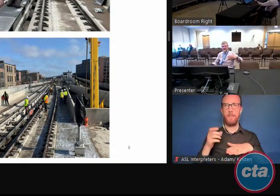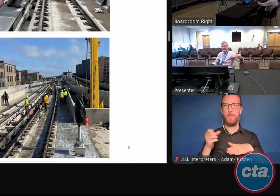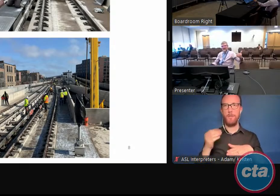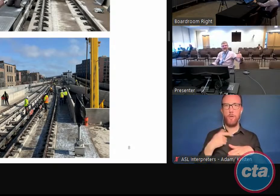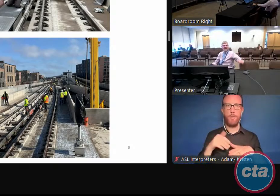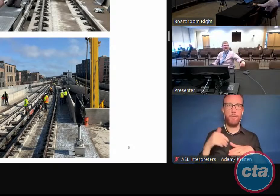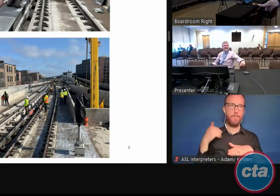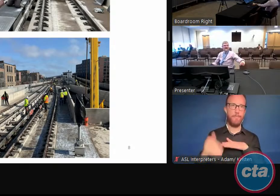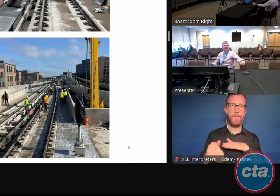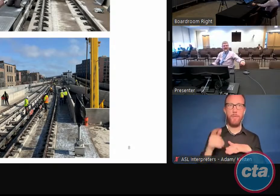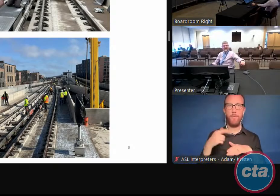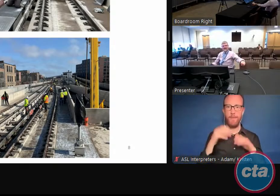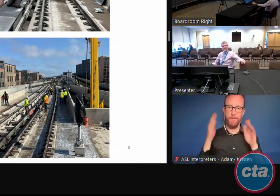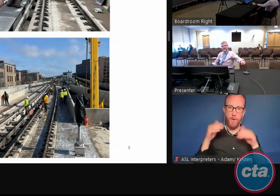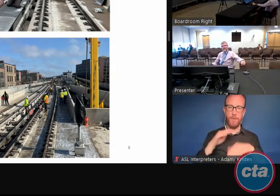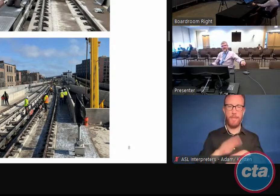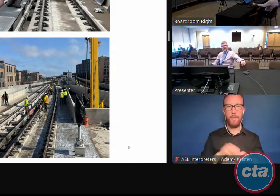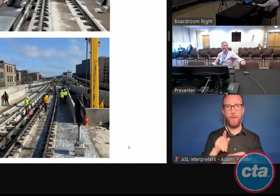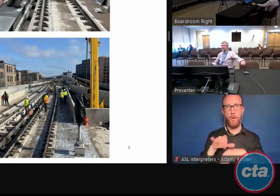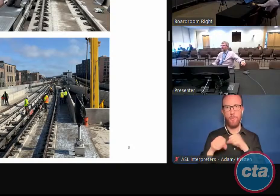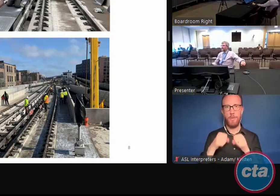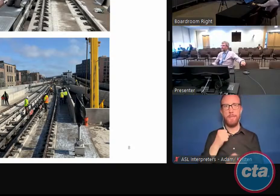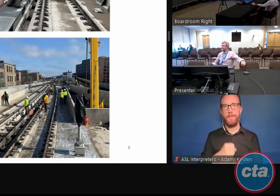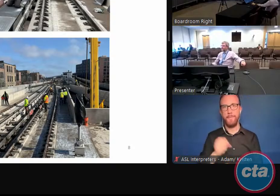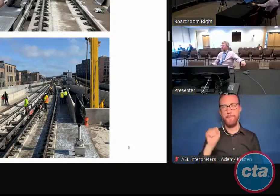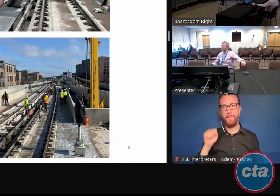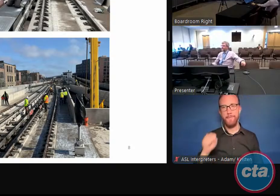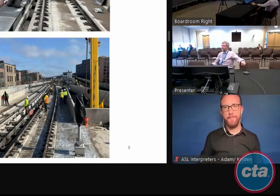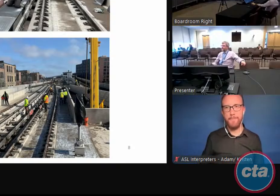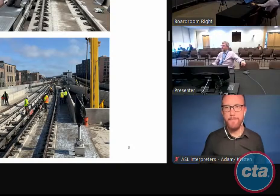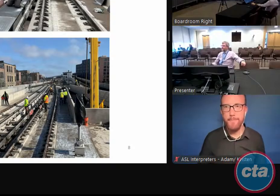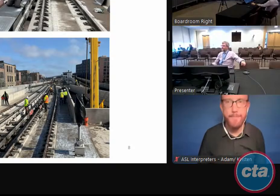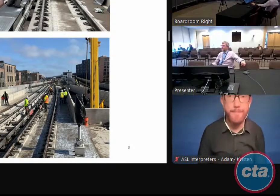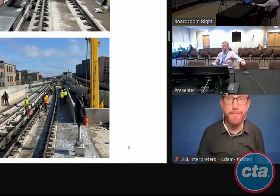100-year service life on a piece of asset here. So.